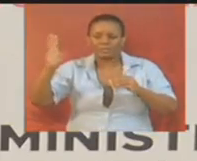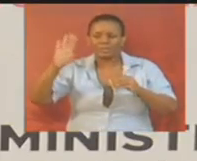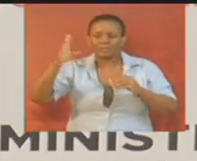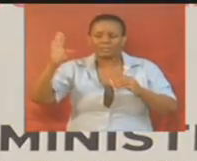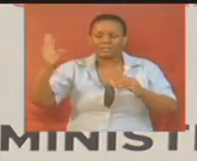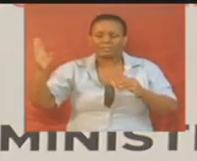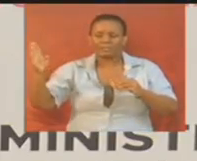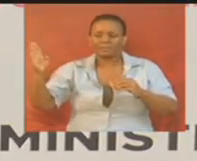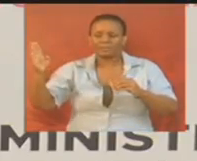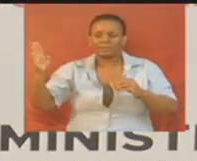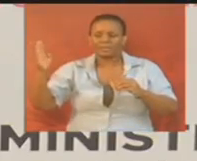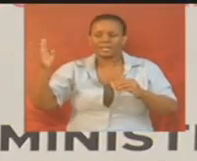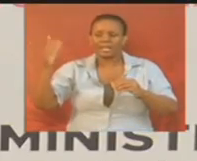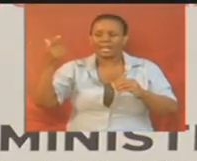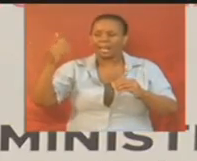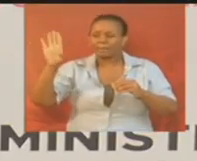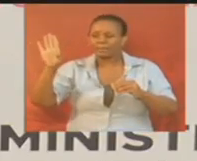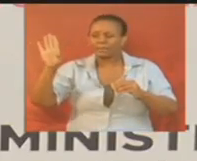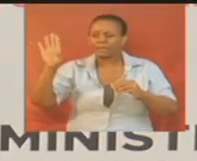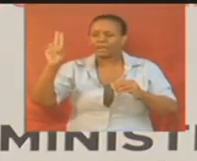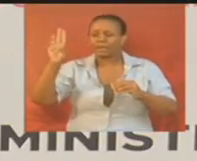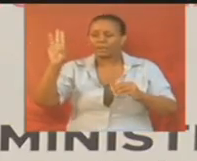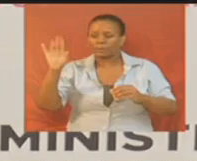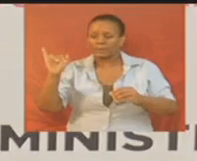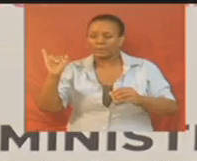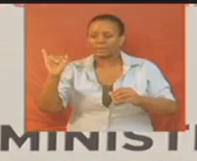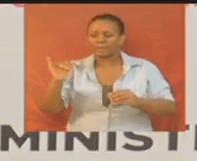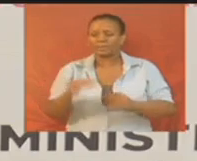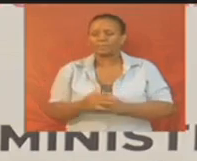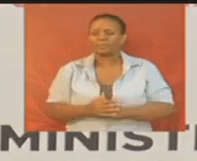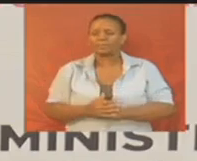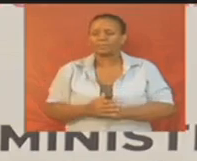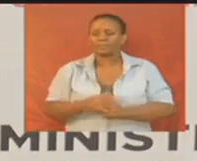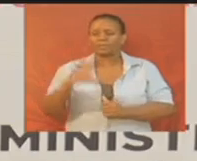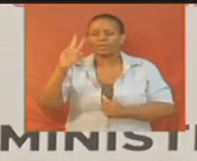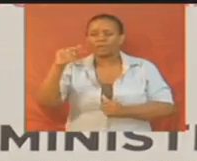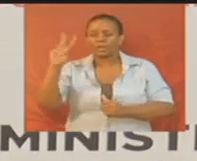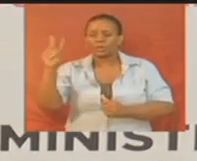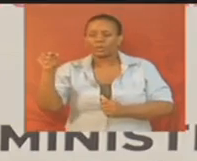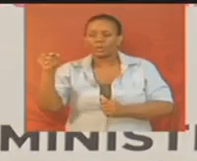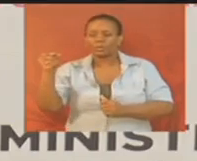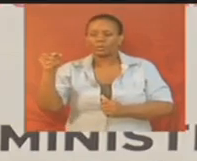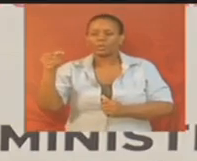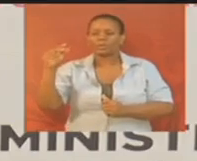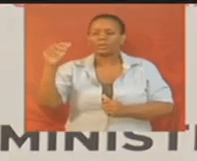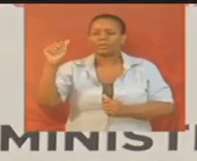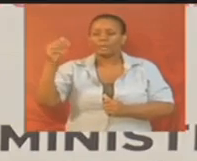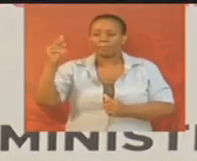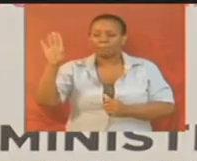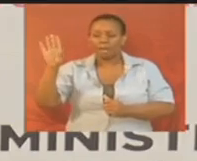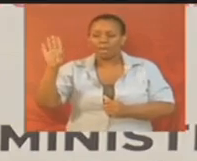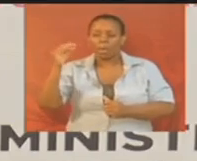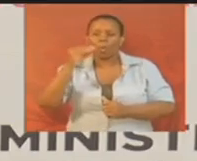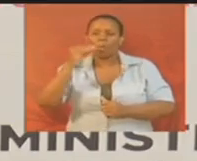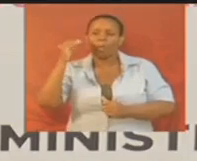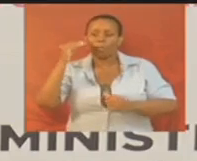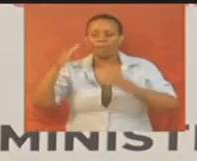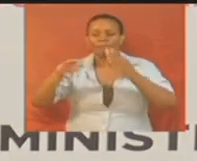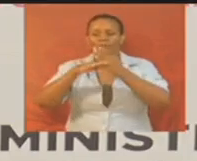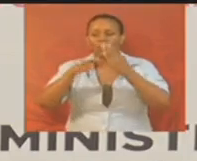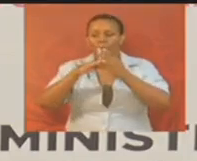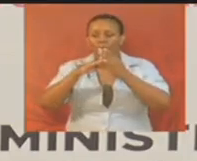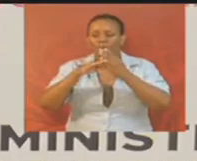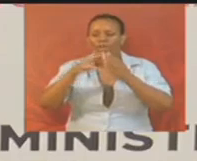Debe at UWI 22, Napa 27, Regent Star 51, and Homer Football 26 persons.